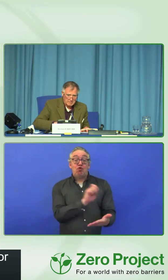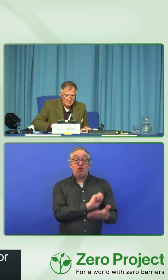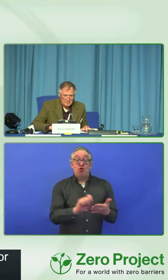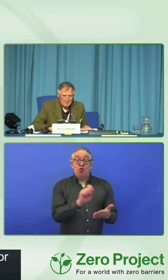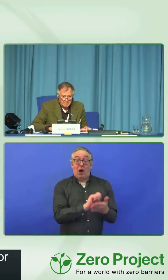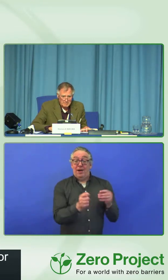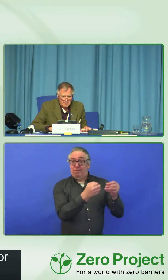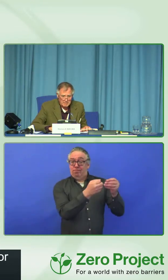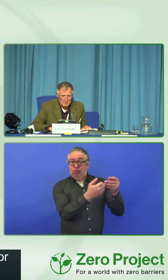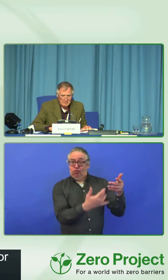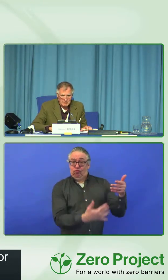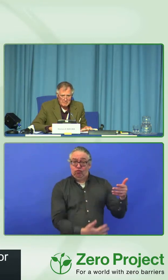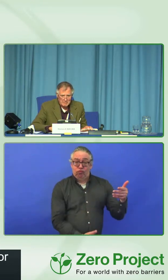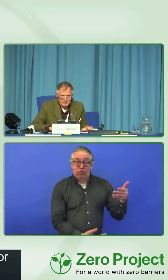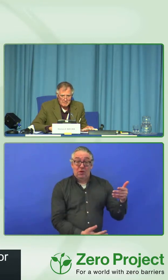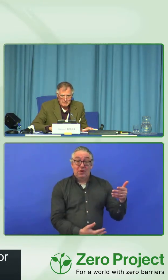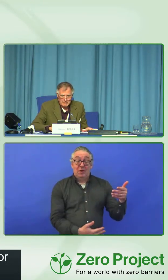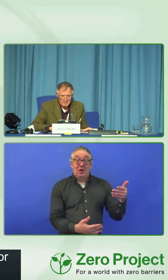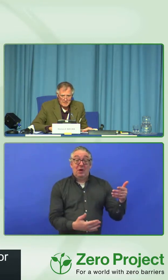friend.